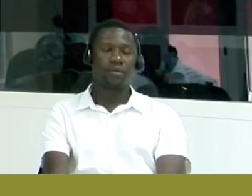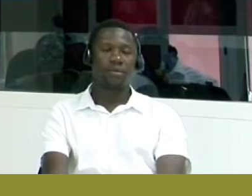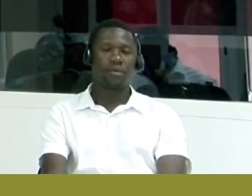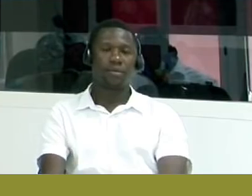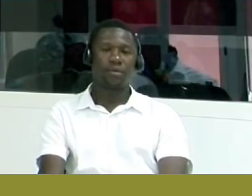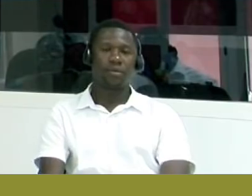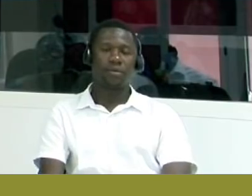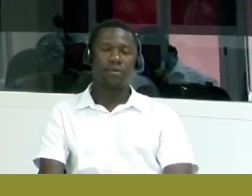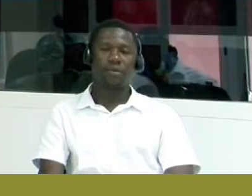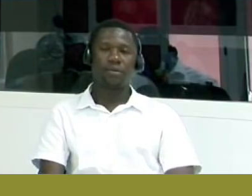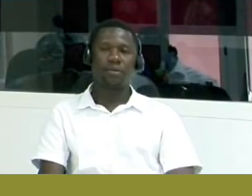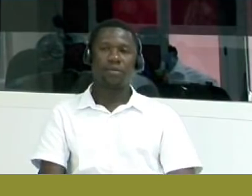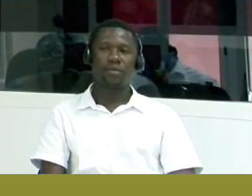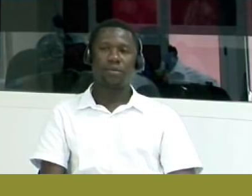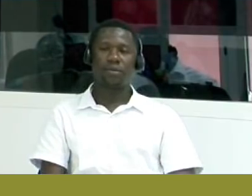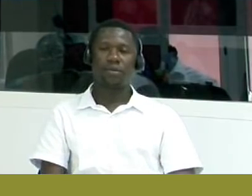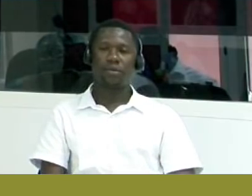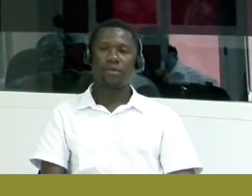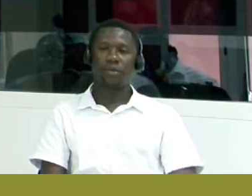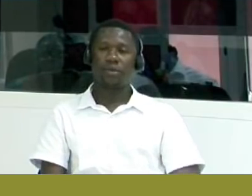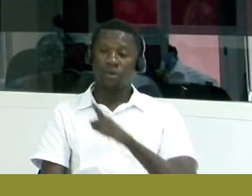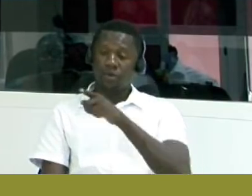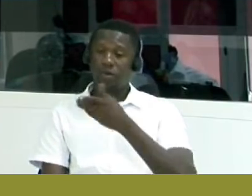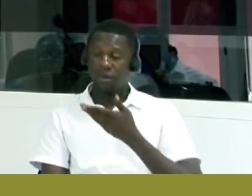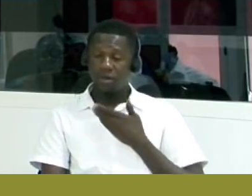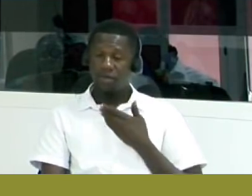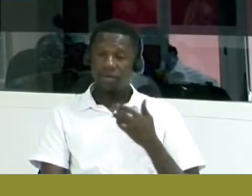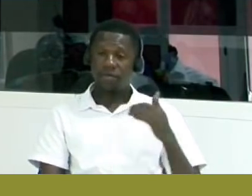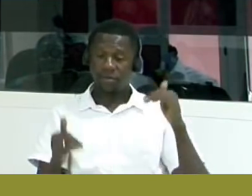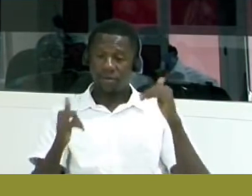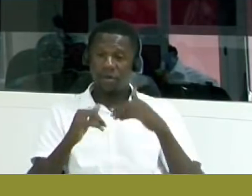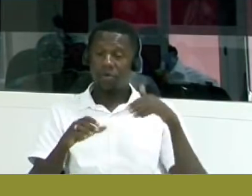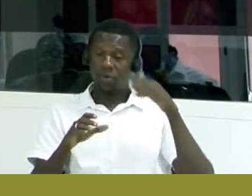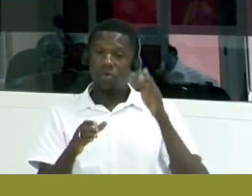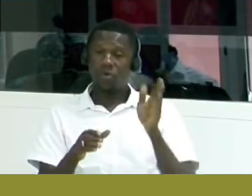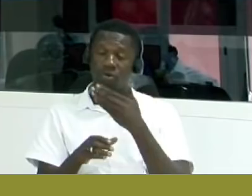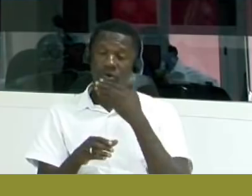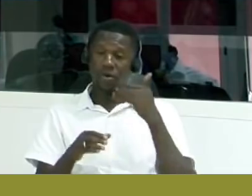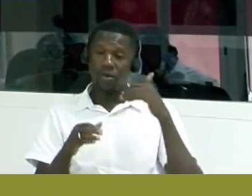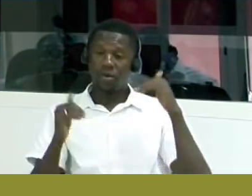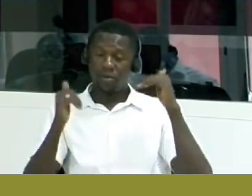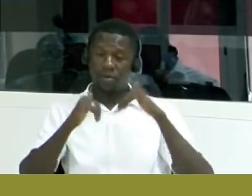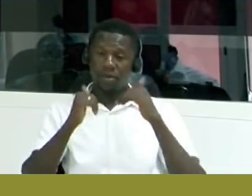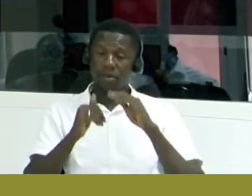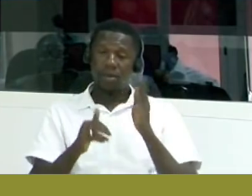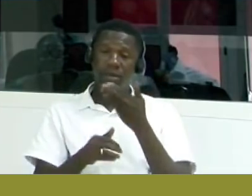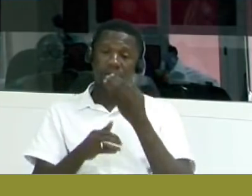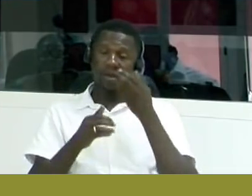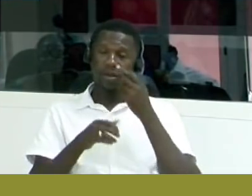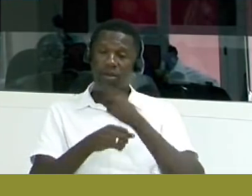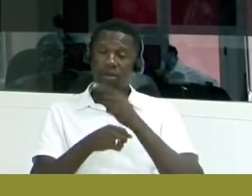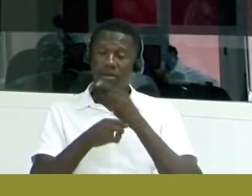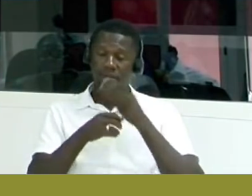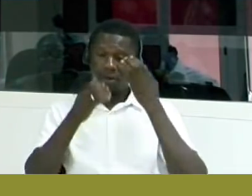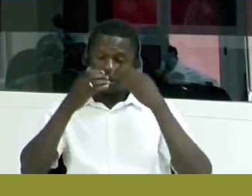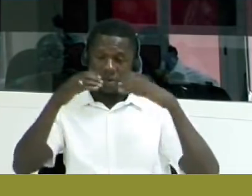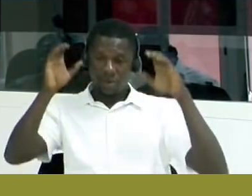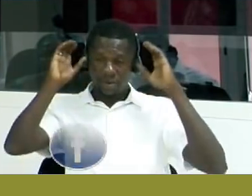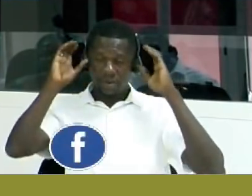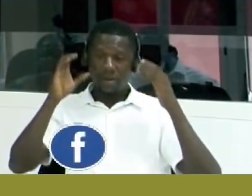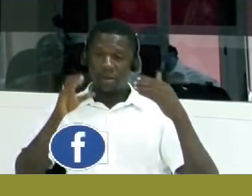Did you attend a meeting at Gambia College comprising of